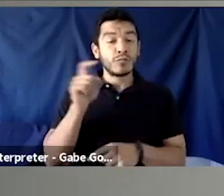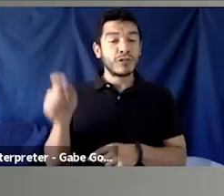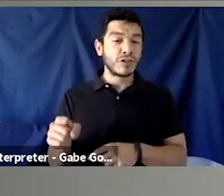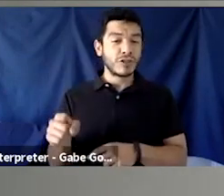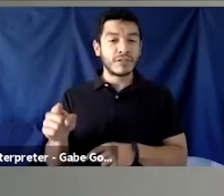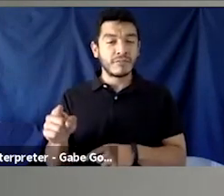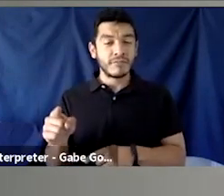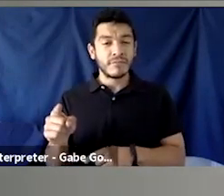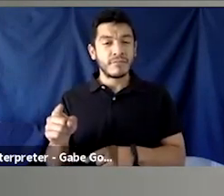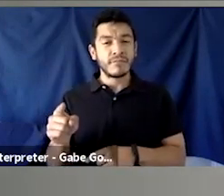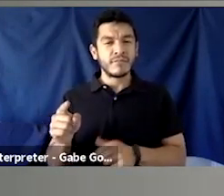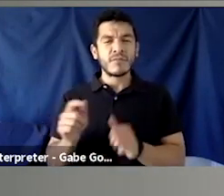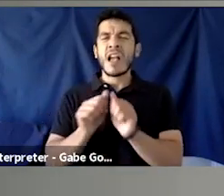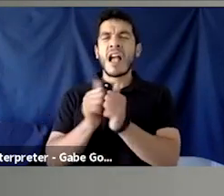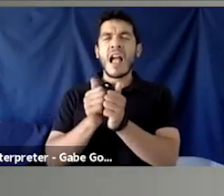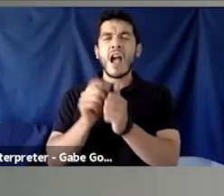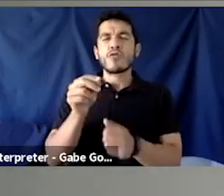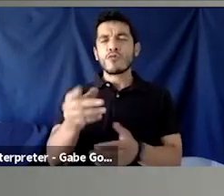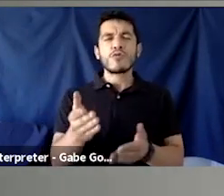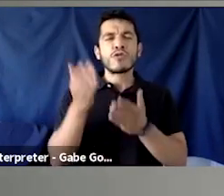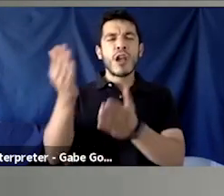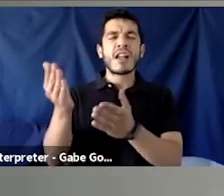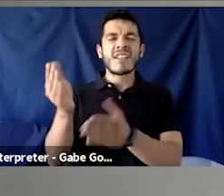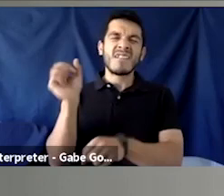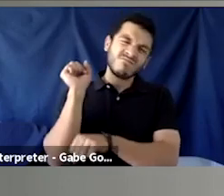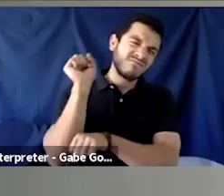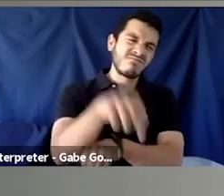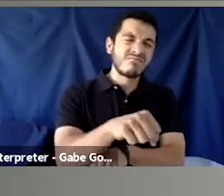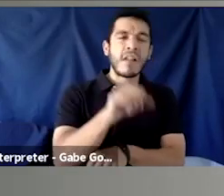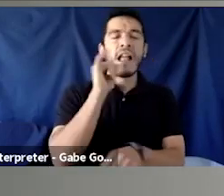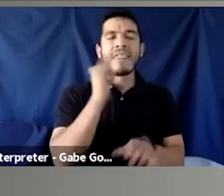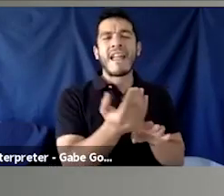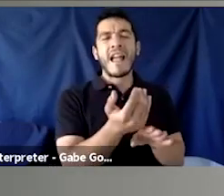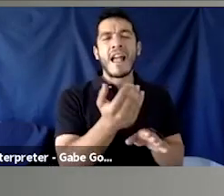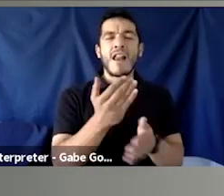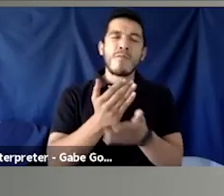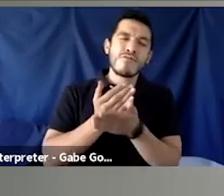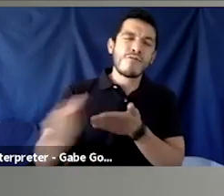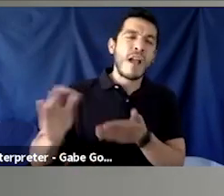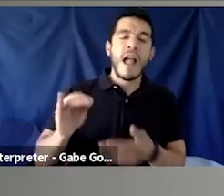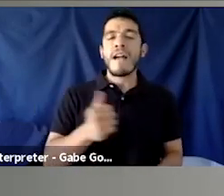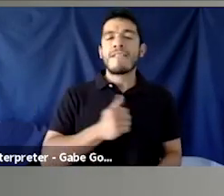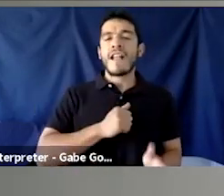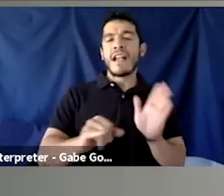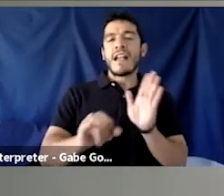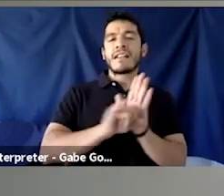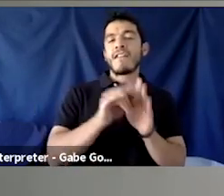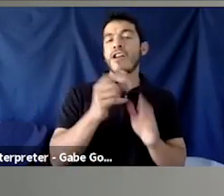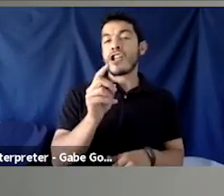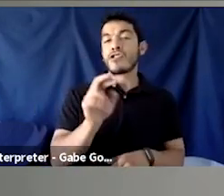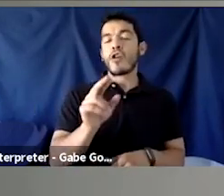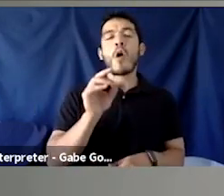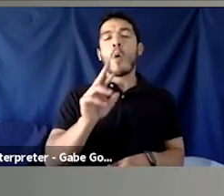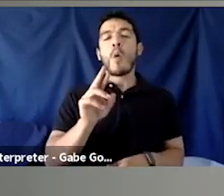is, how do you suggest overcoming the pushback of self-identified gender or sex allies